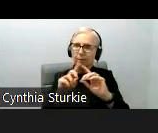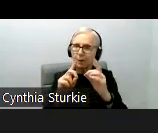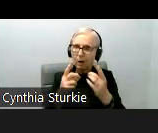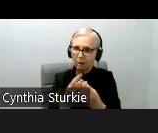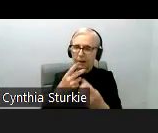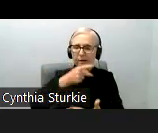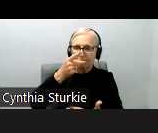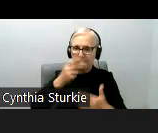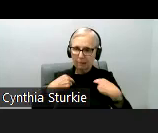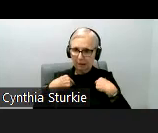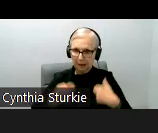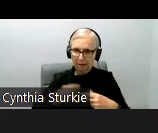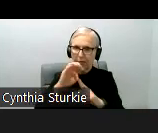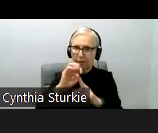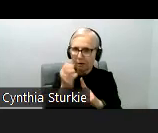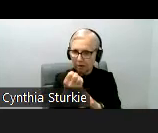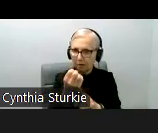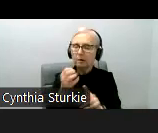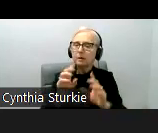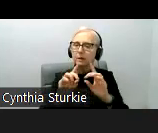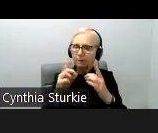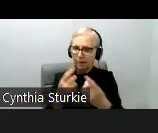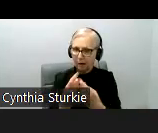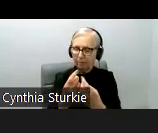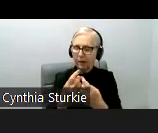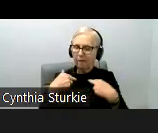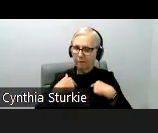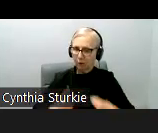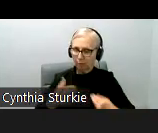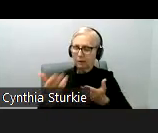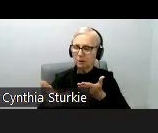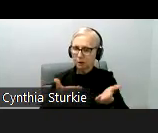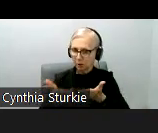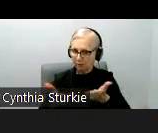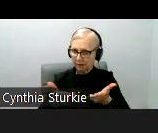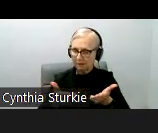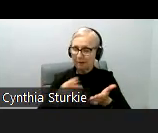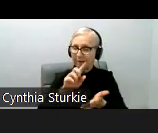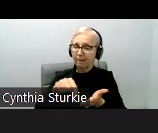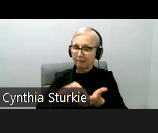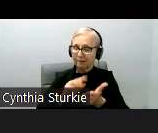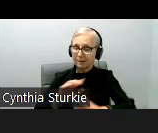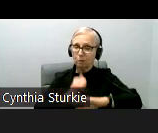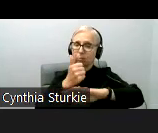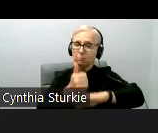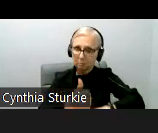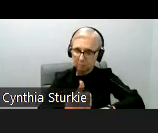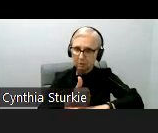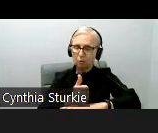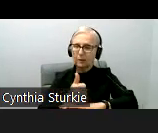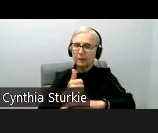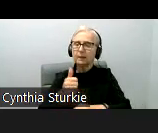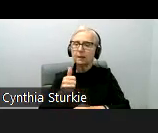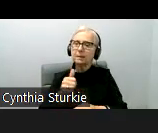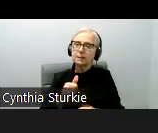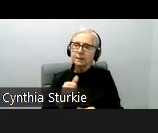and Environment and the Department of Human Services. So this was created to bring substance use disorder